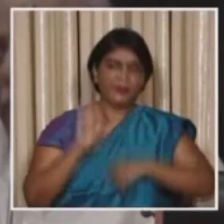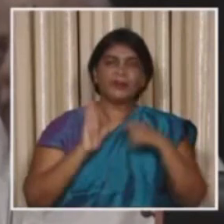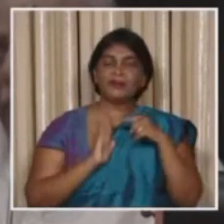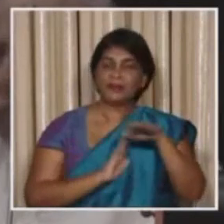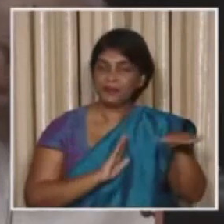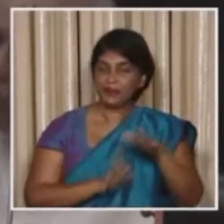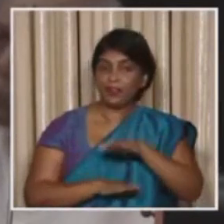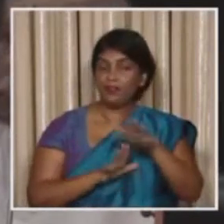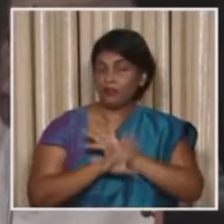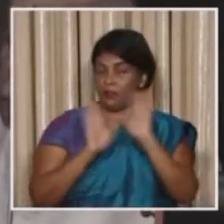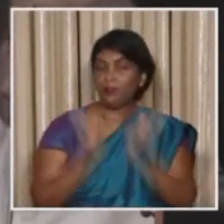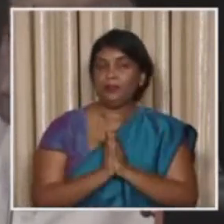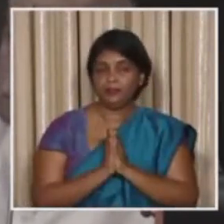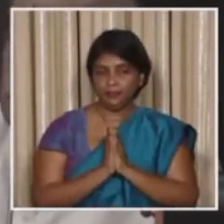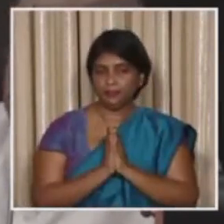approximately